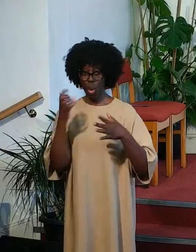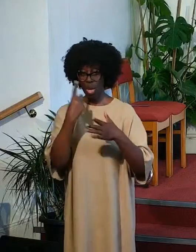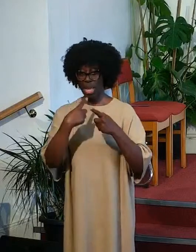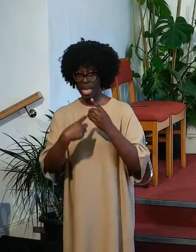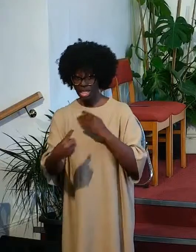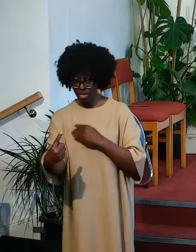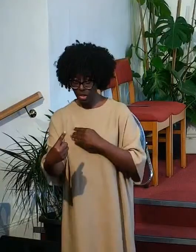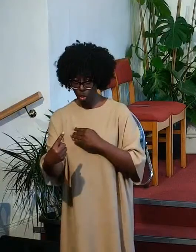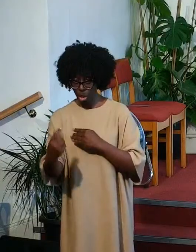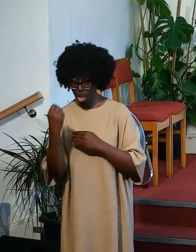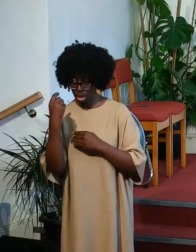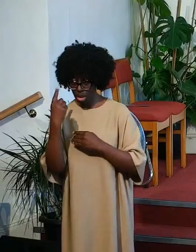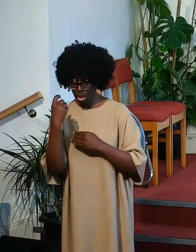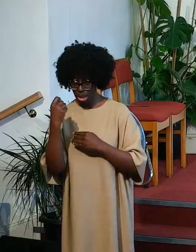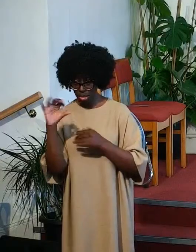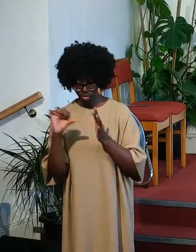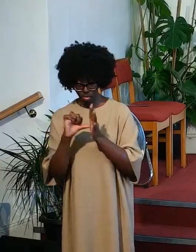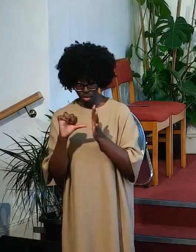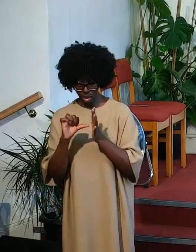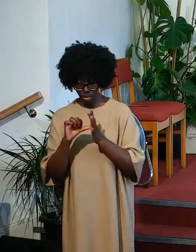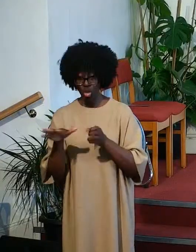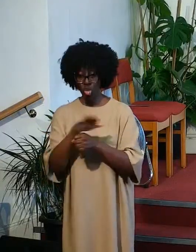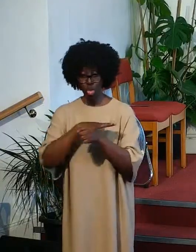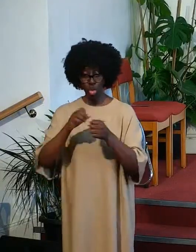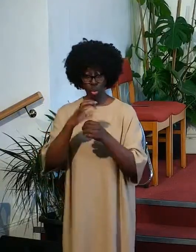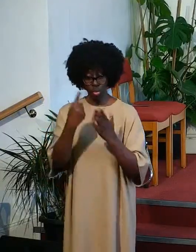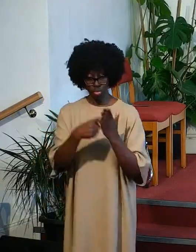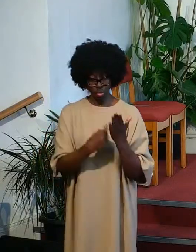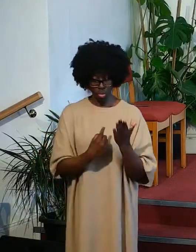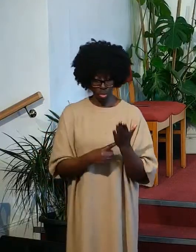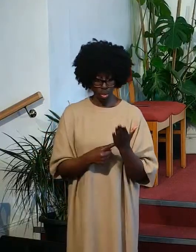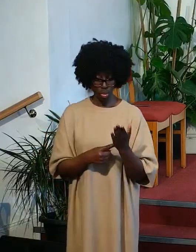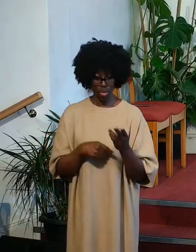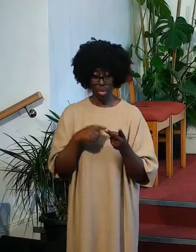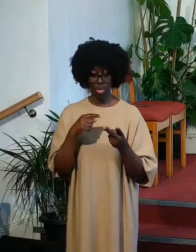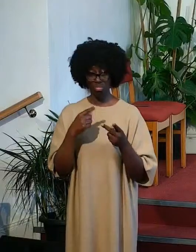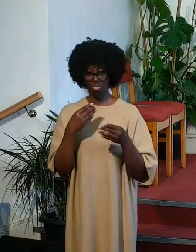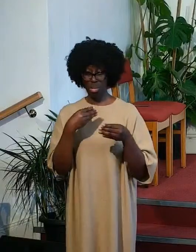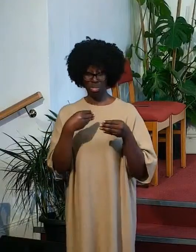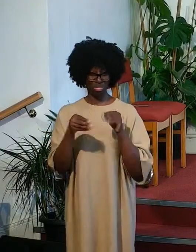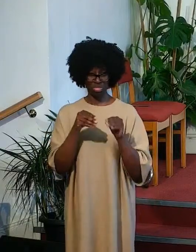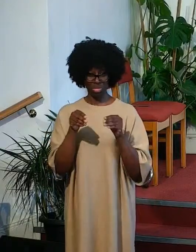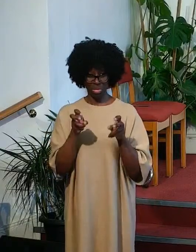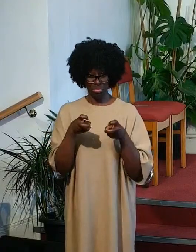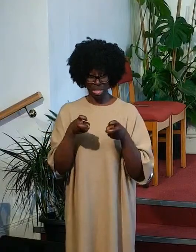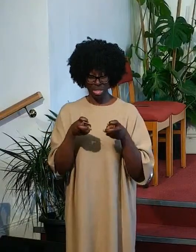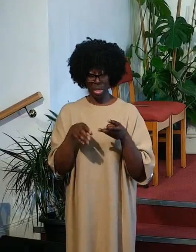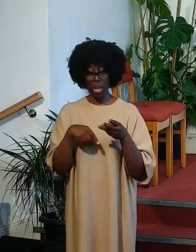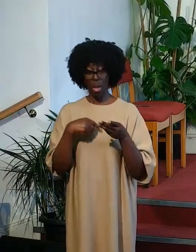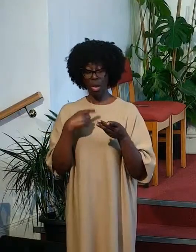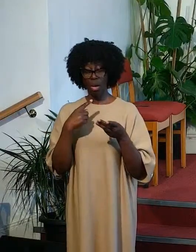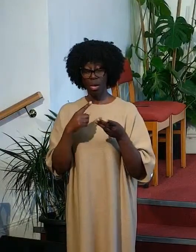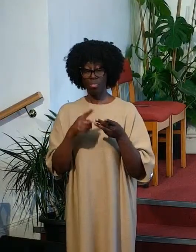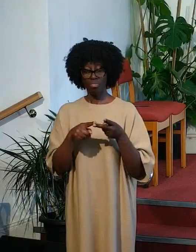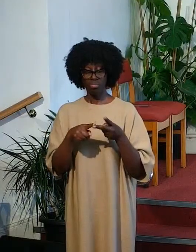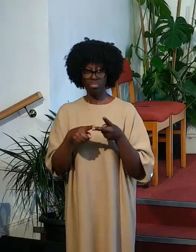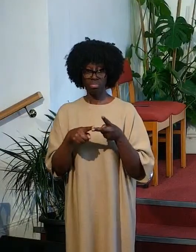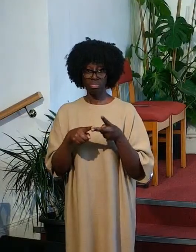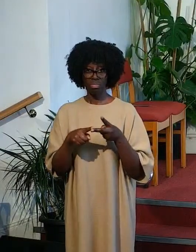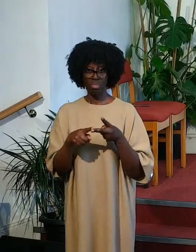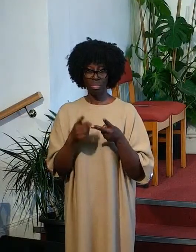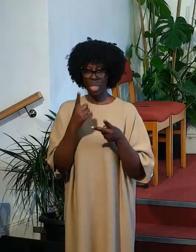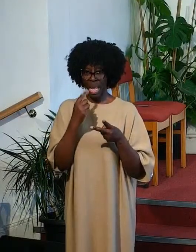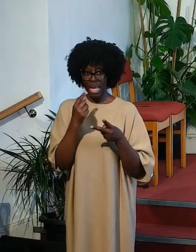individual has trouble understanding social rules. They may be rigid and inflexible. They may become stressed, but they can benefit from